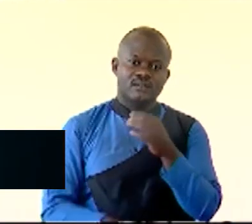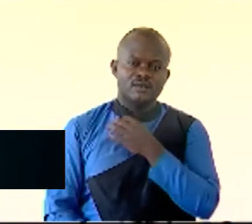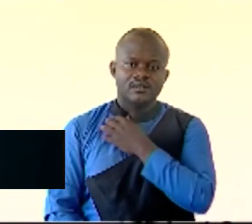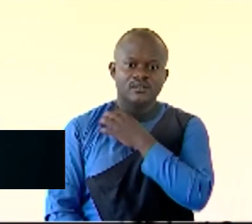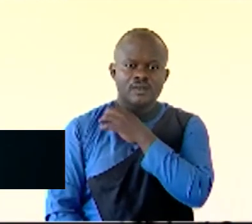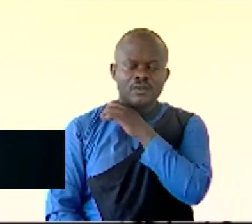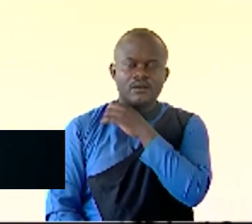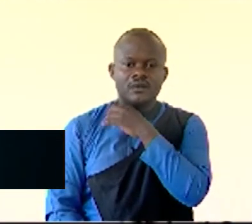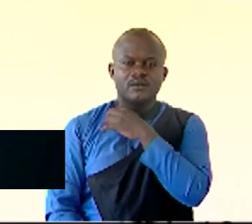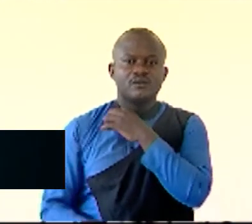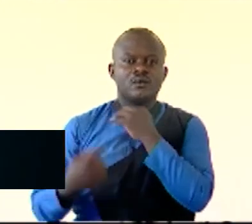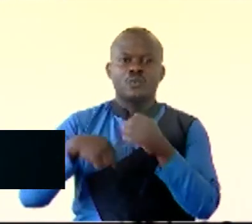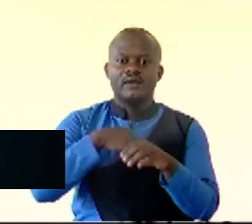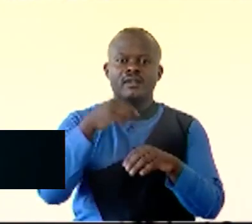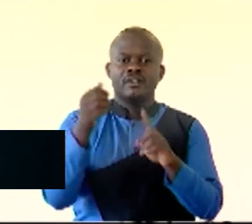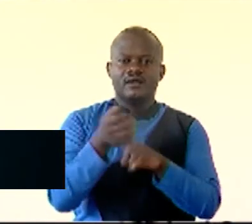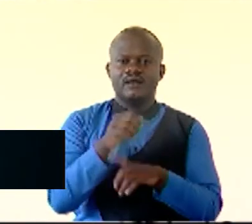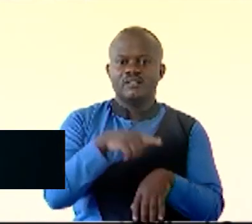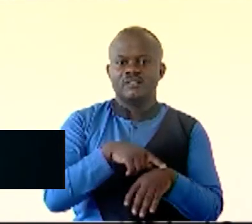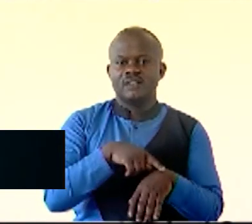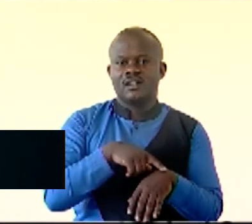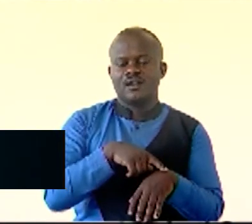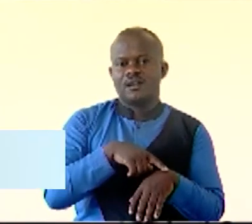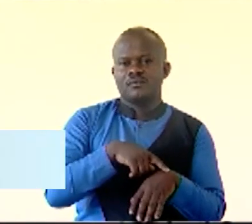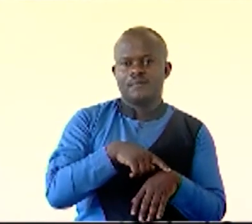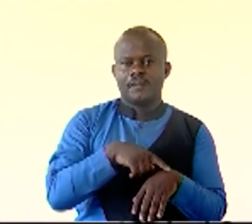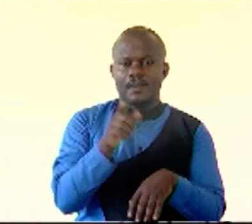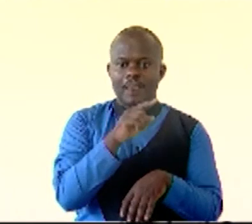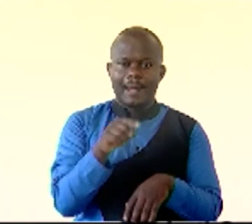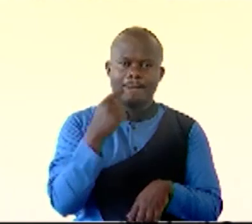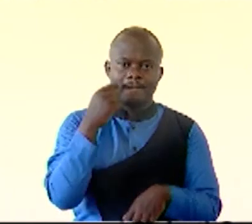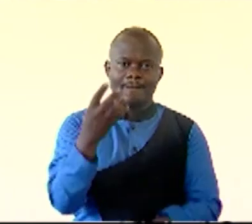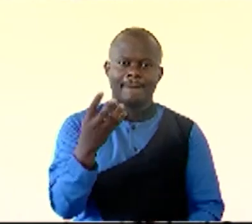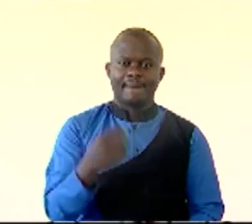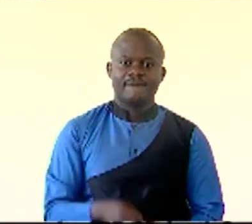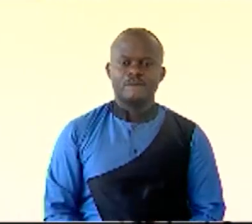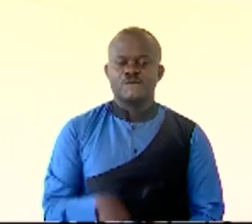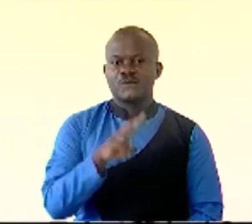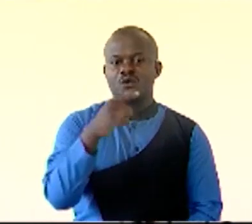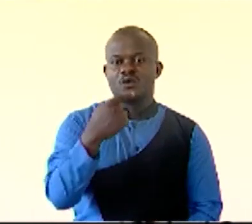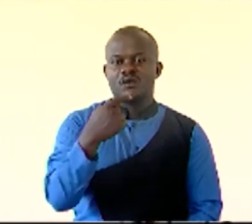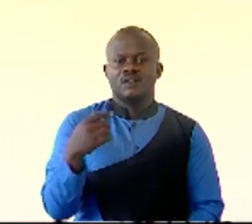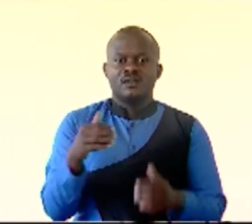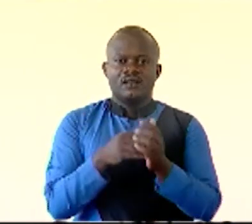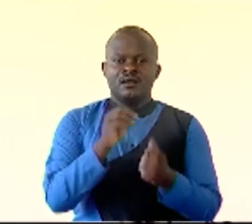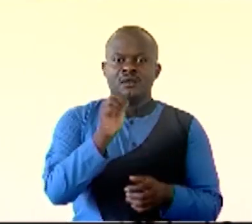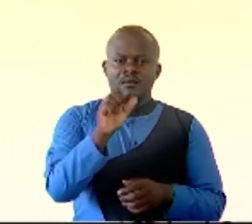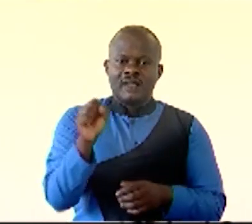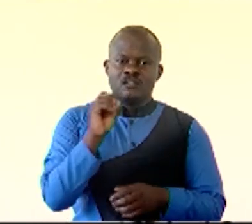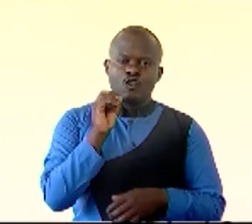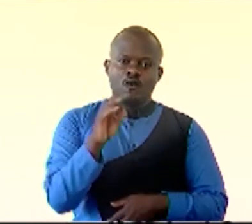We get times 40, that is 2 grams. Produce 2 grams. The mass